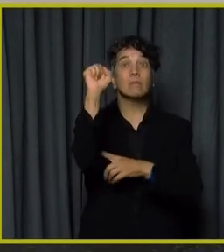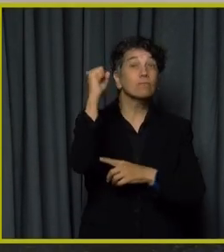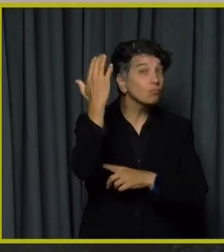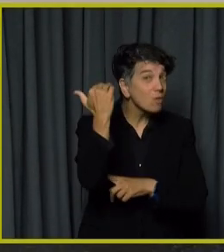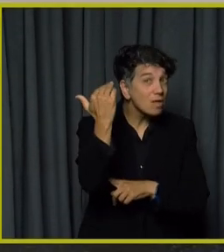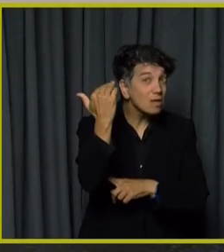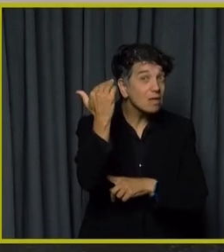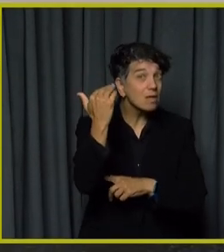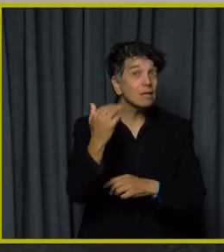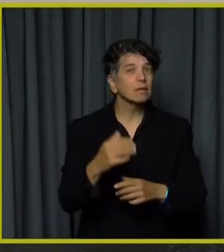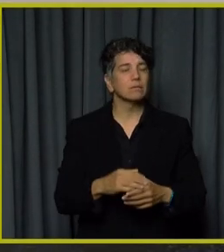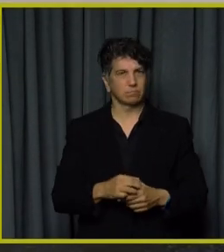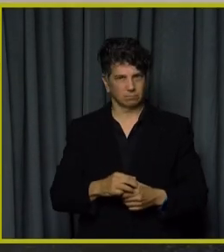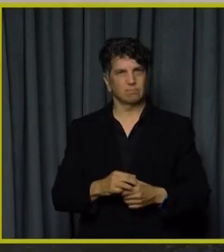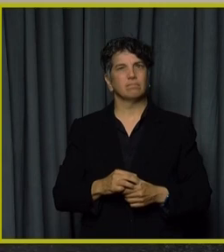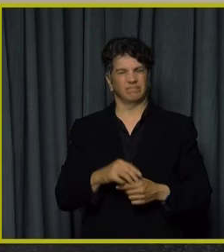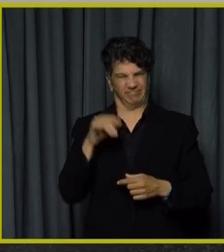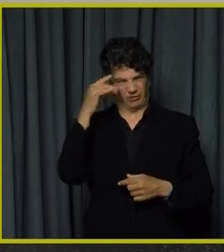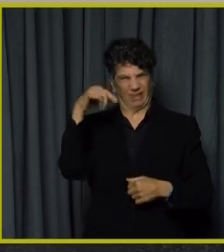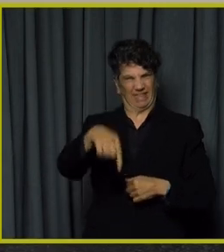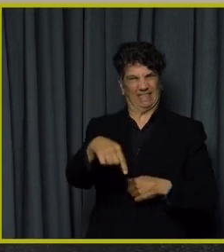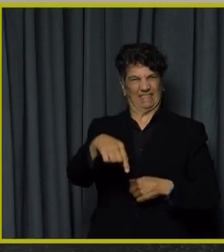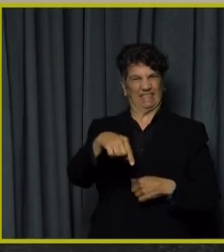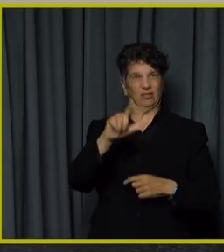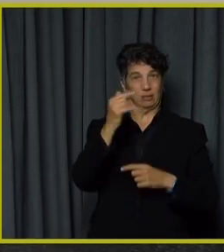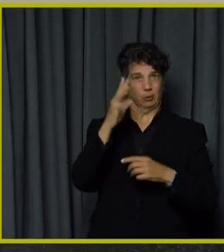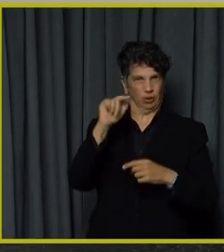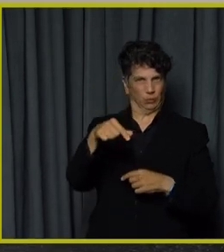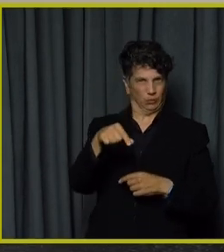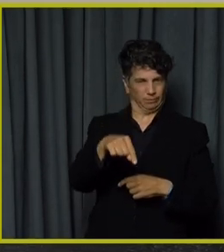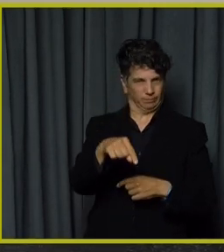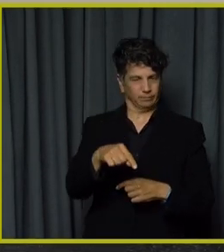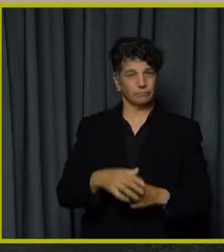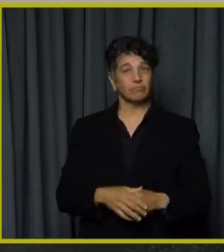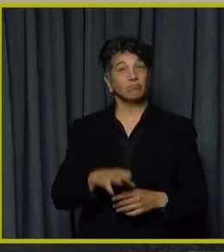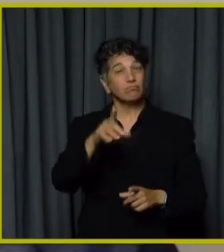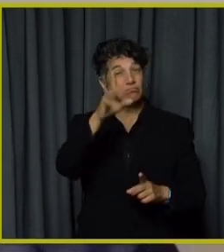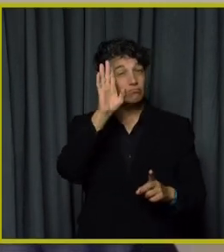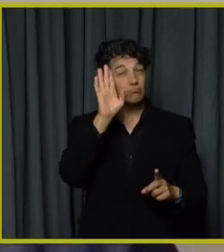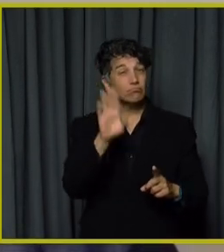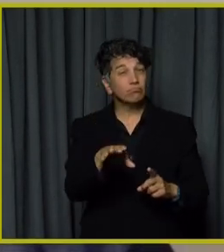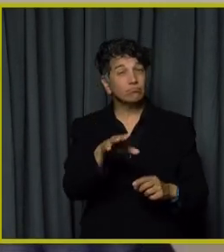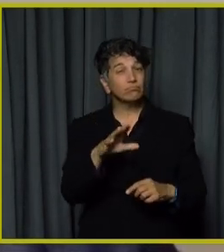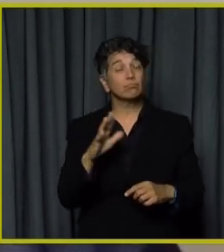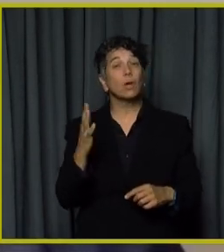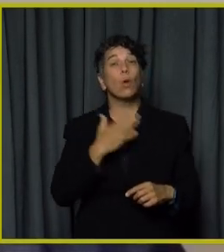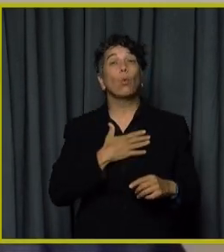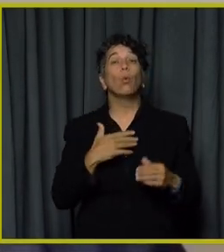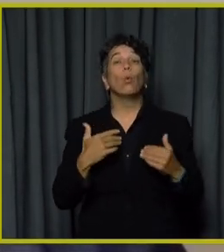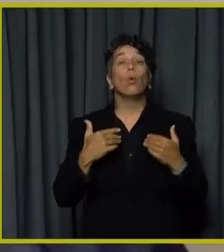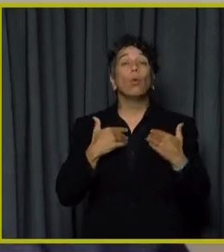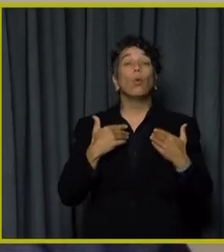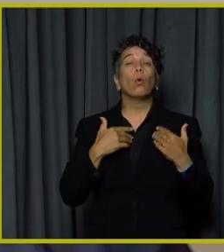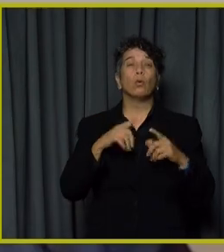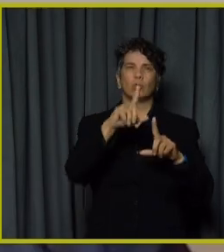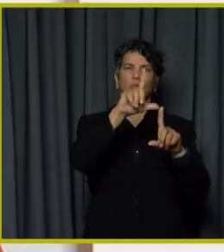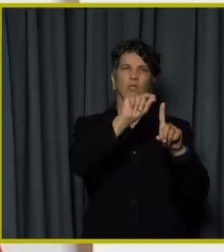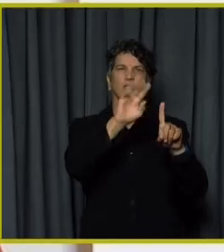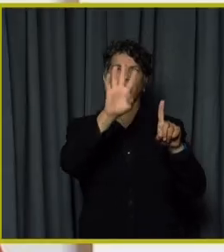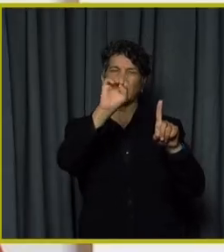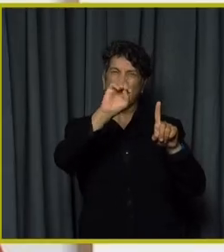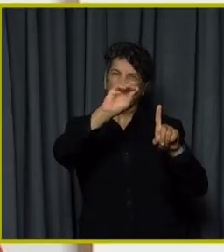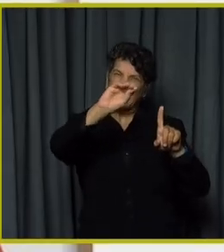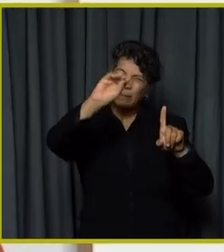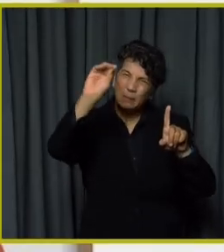that LGBTQ plus youth represent 20 to 40% of the homeless youth population?